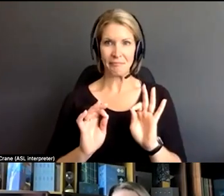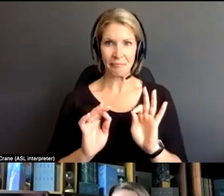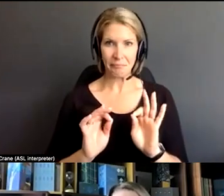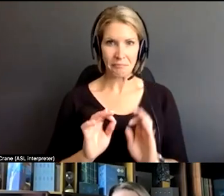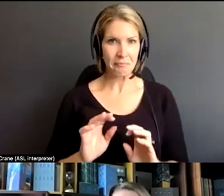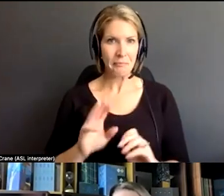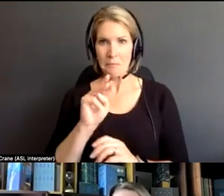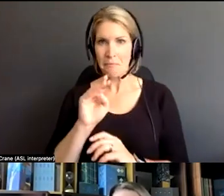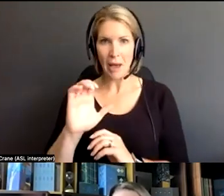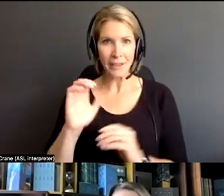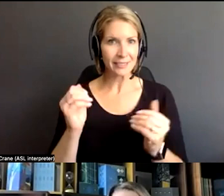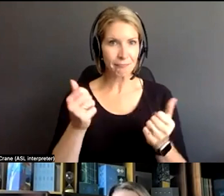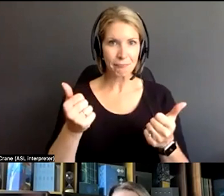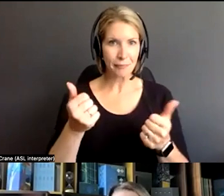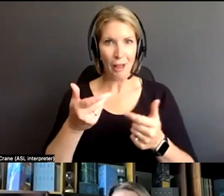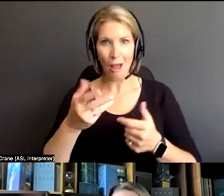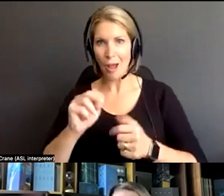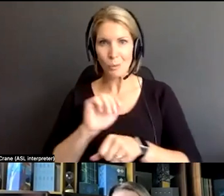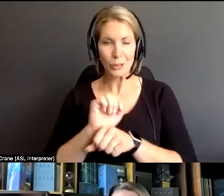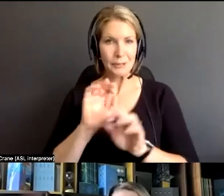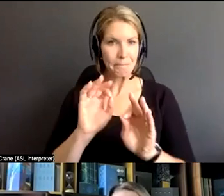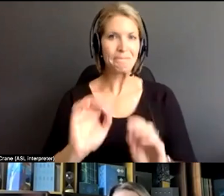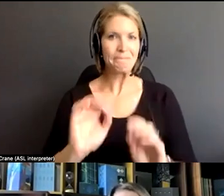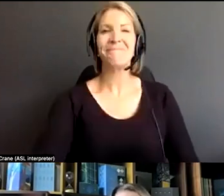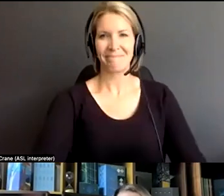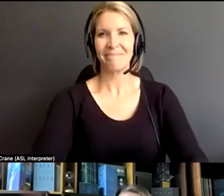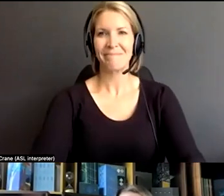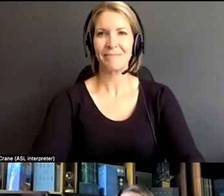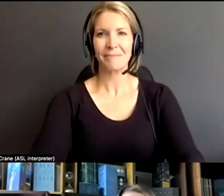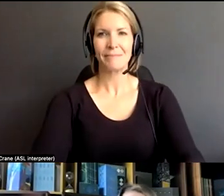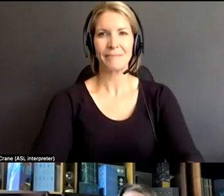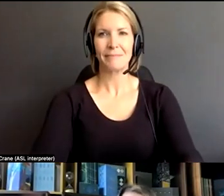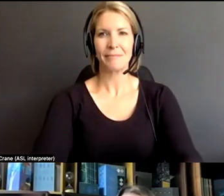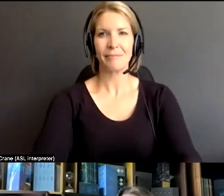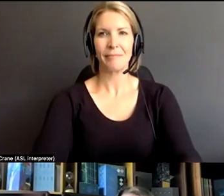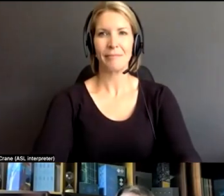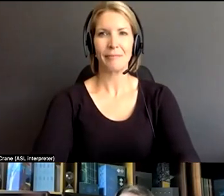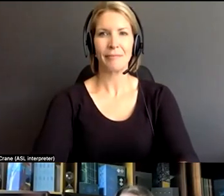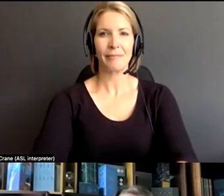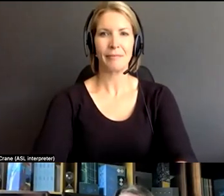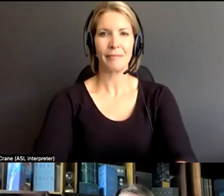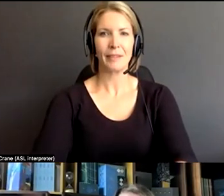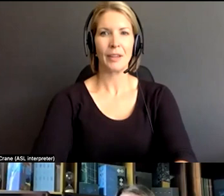Excellent. Then we might as well just get right into the questions